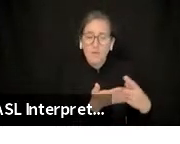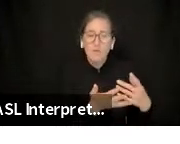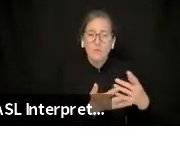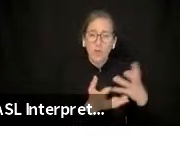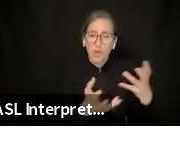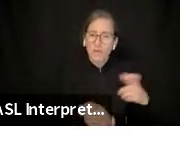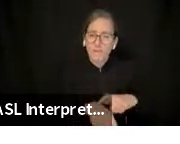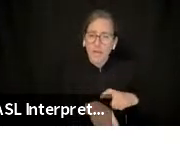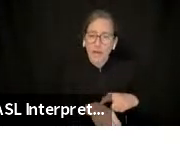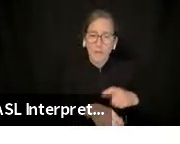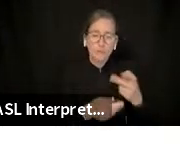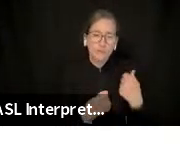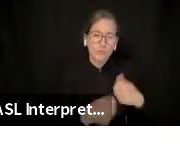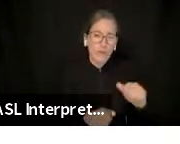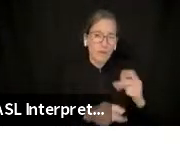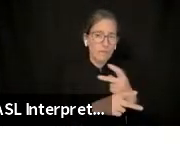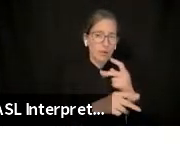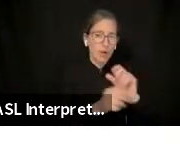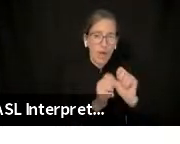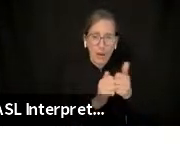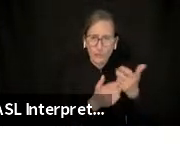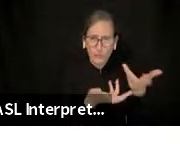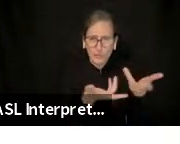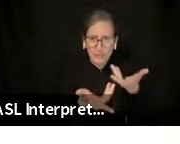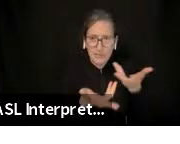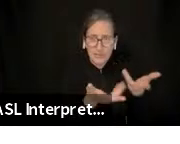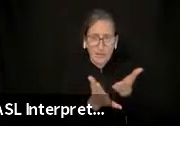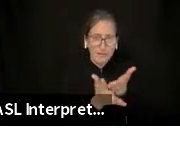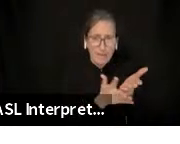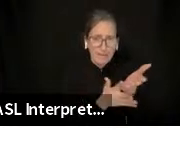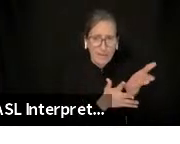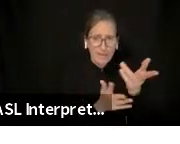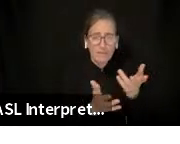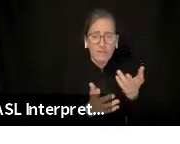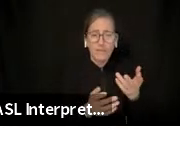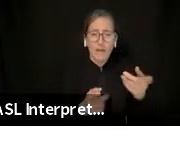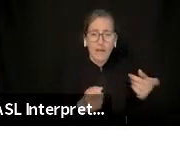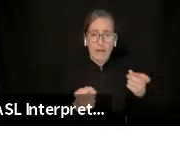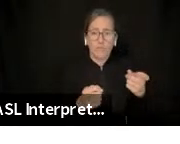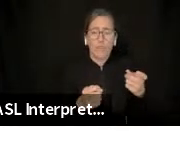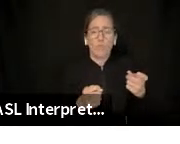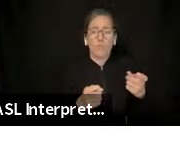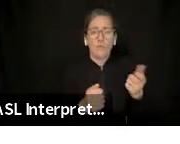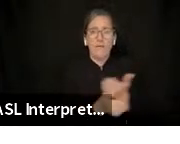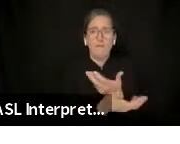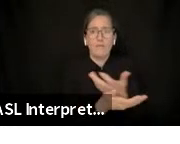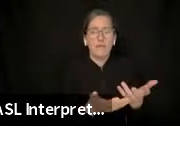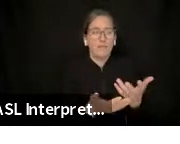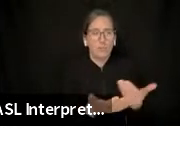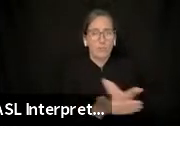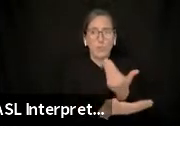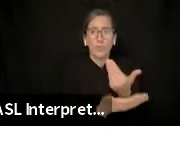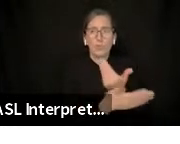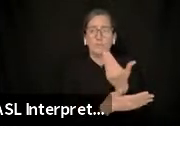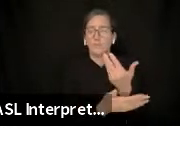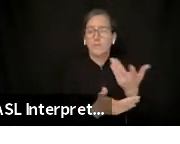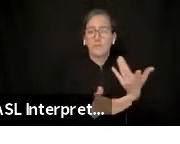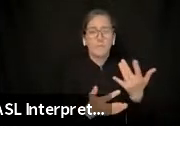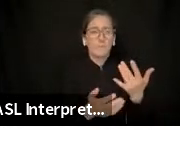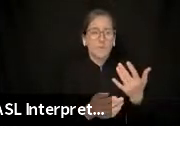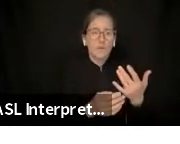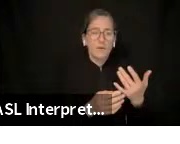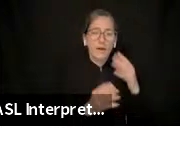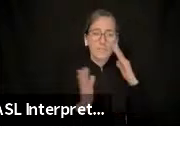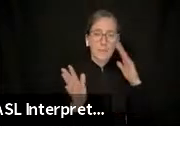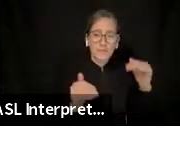new world and gel as a team and provide this very important input to council.